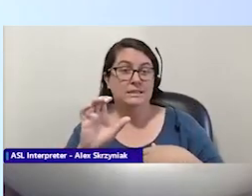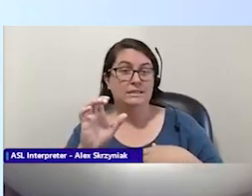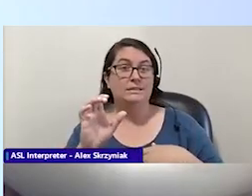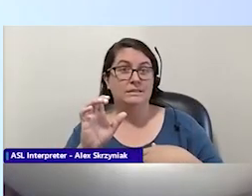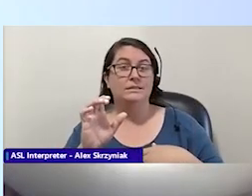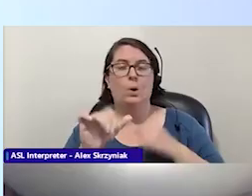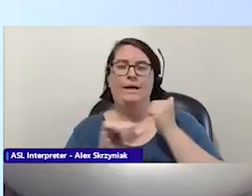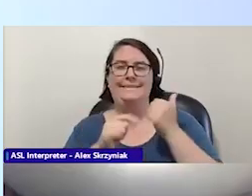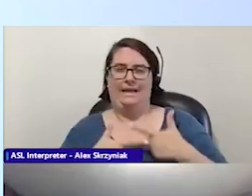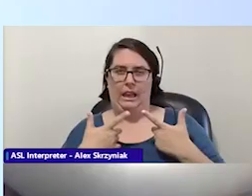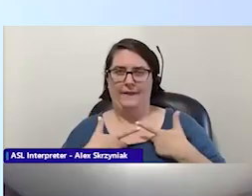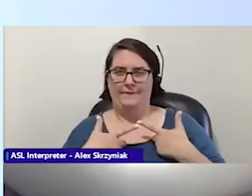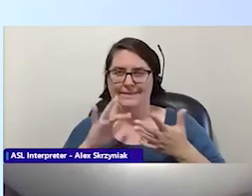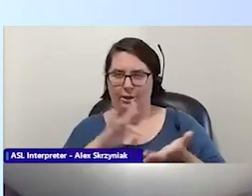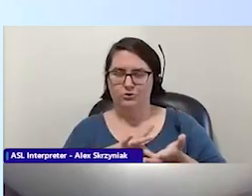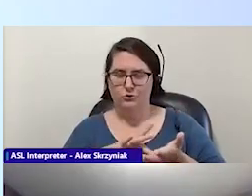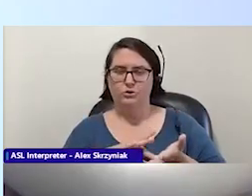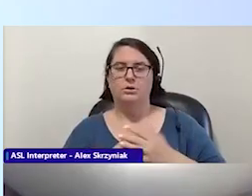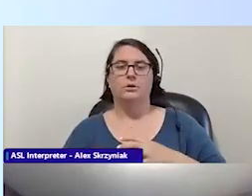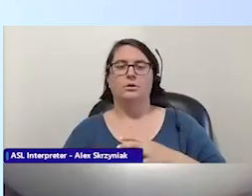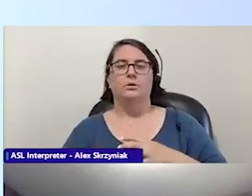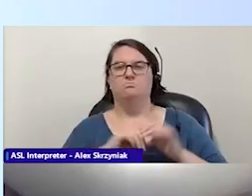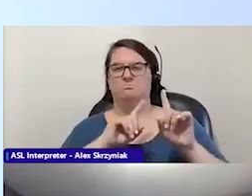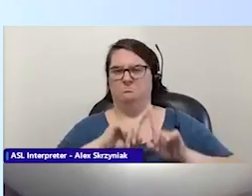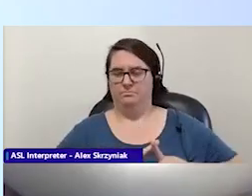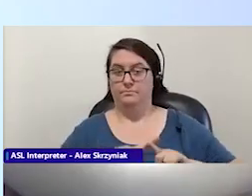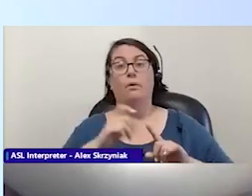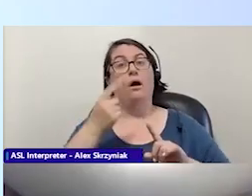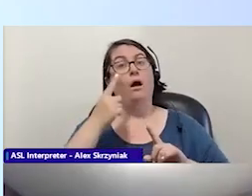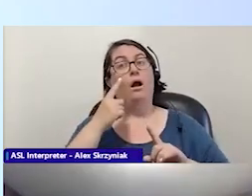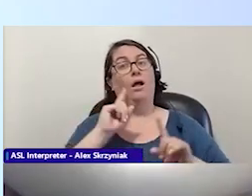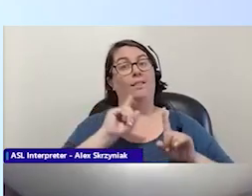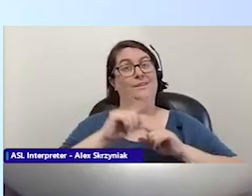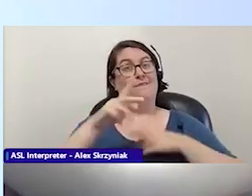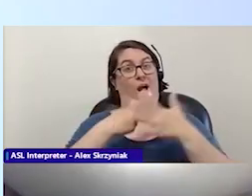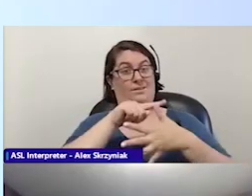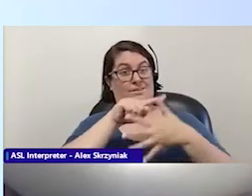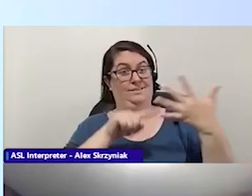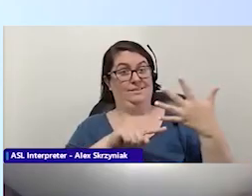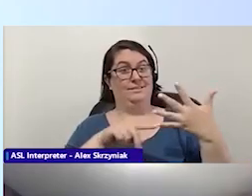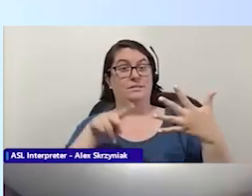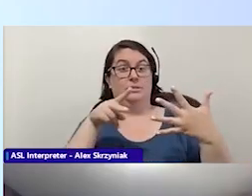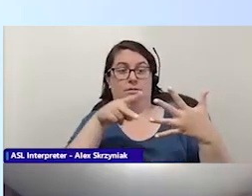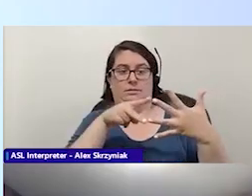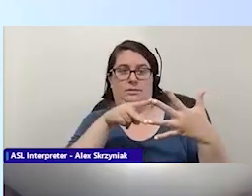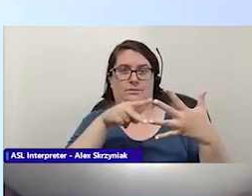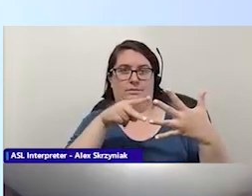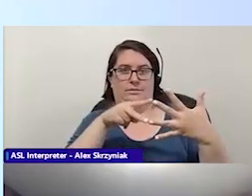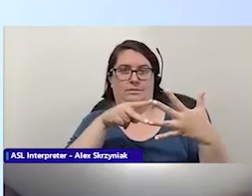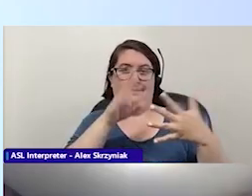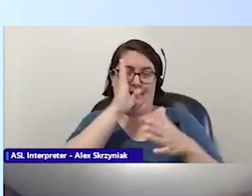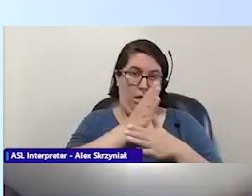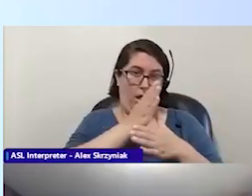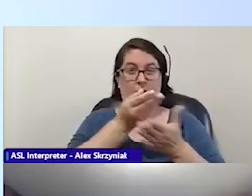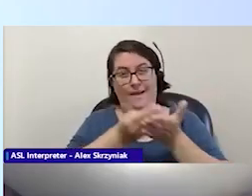living. Of the various types, psychological and financial are the most common.